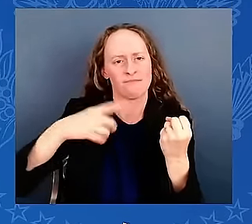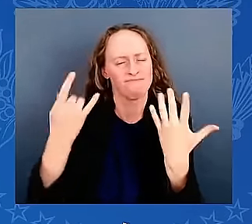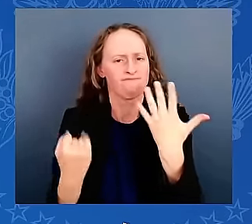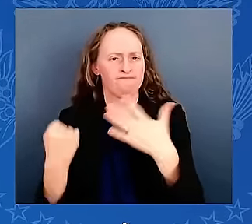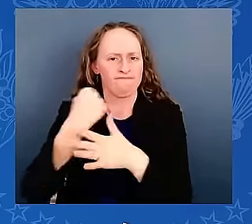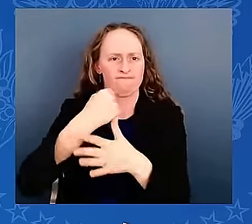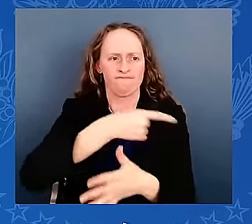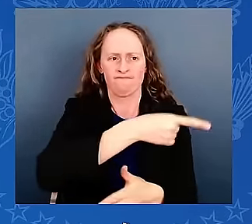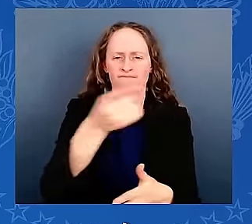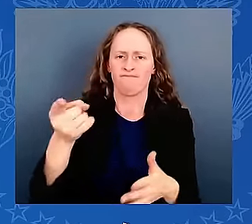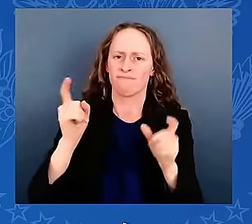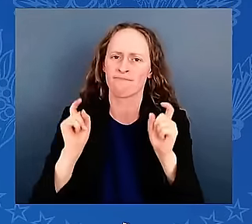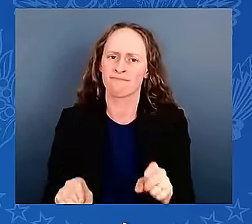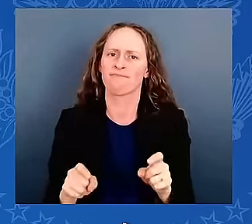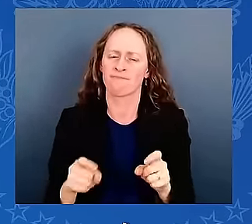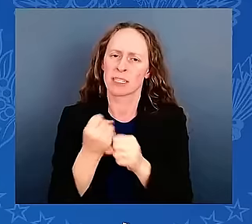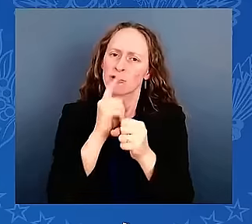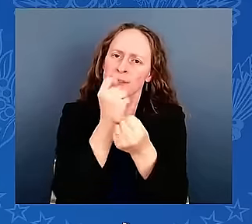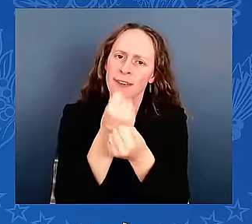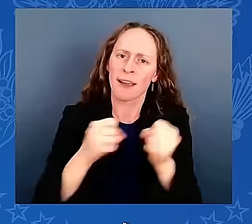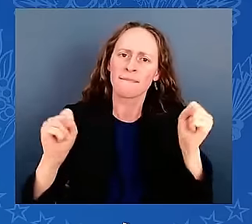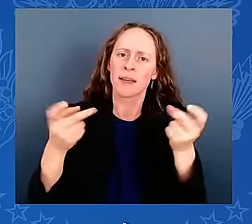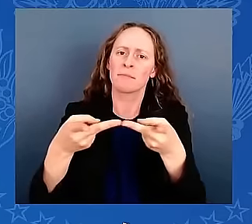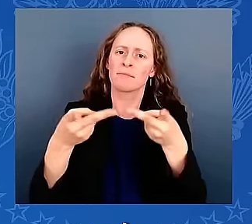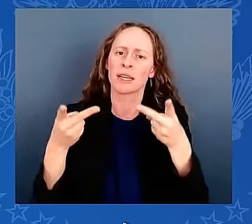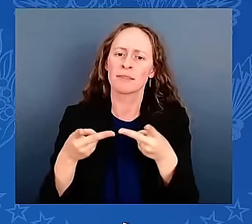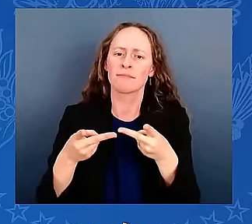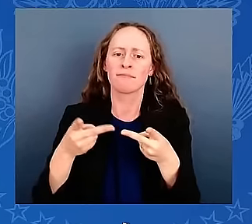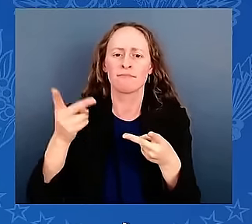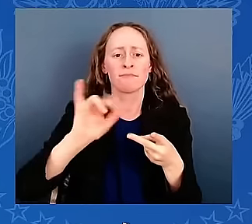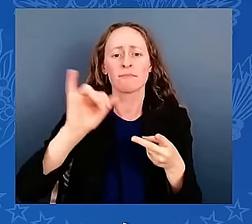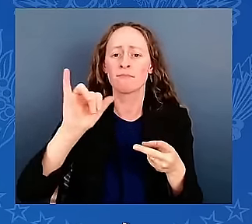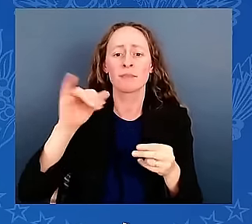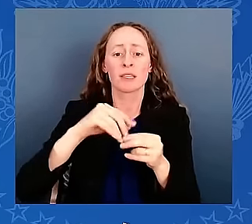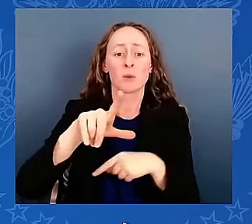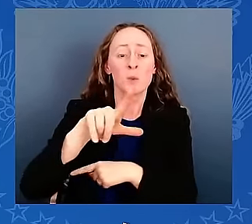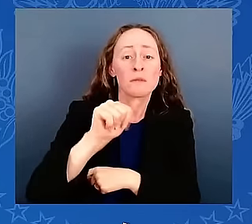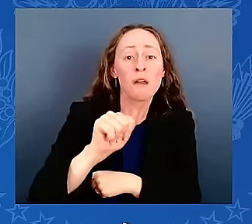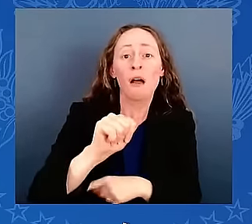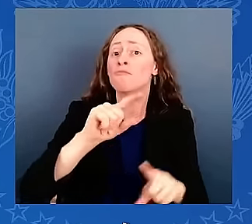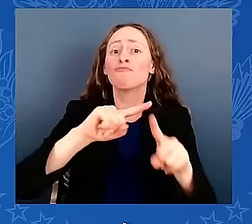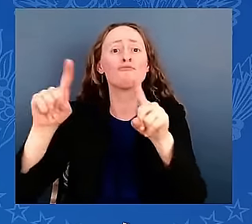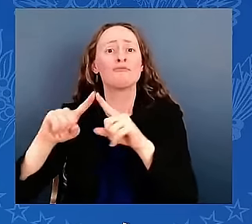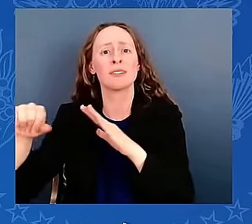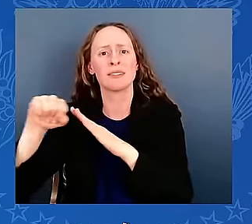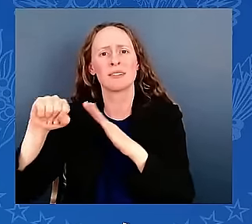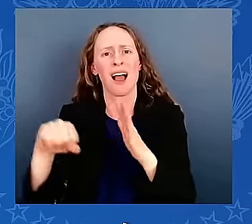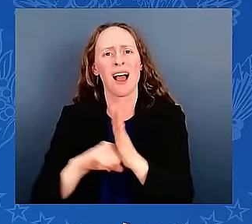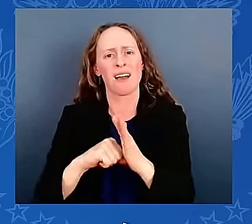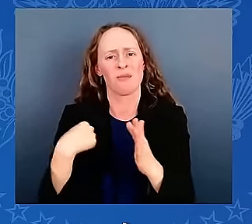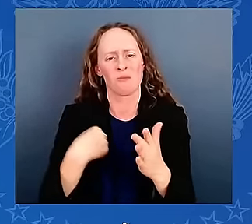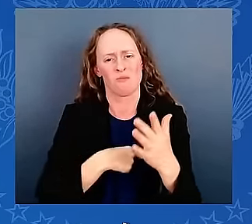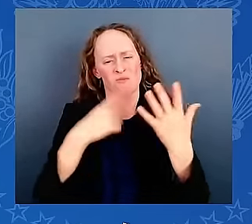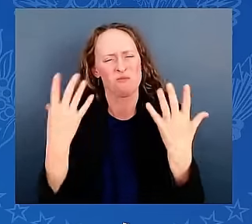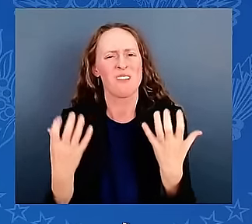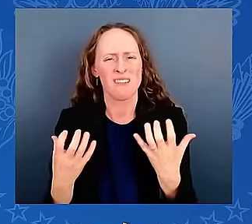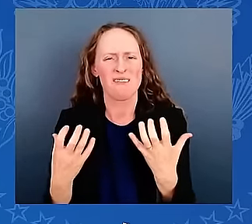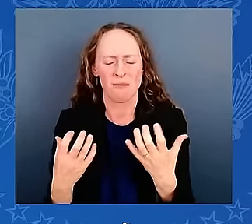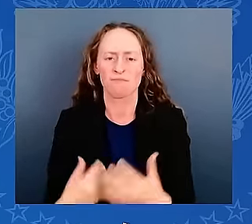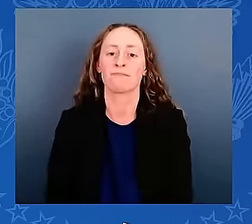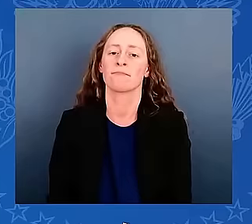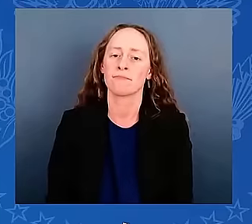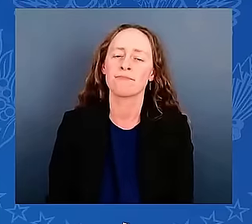in Louisiana, same way in other places. Look, we've received student debt for more than